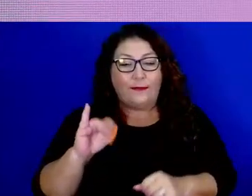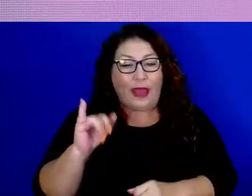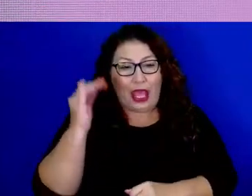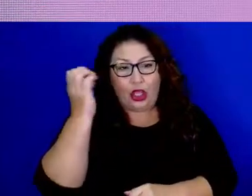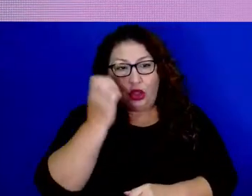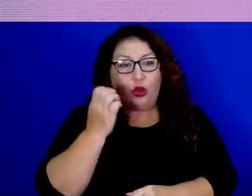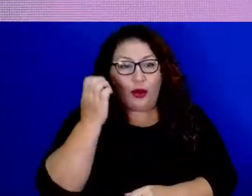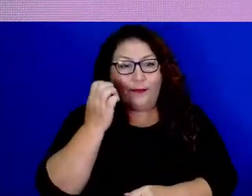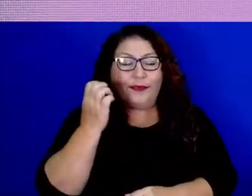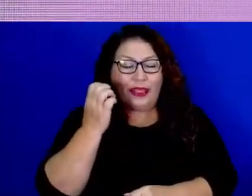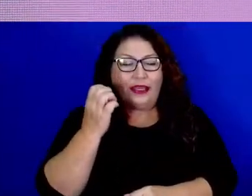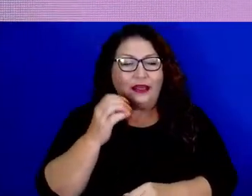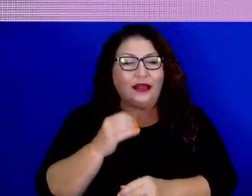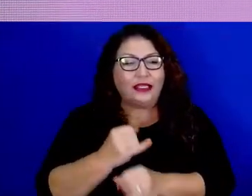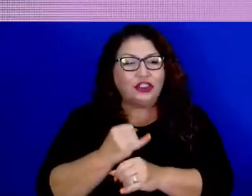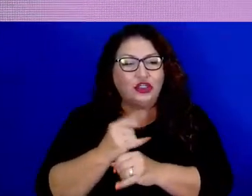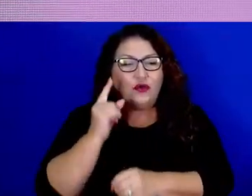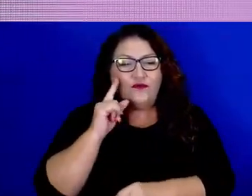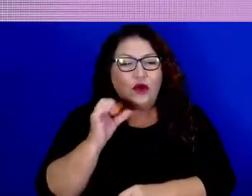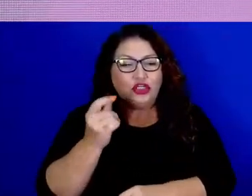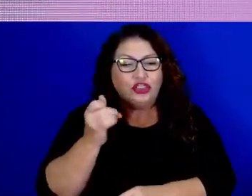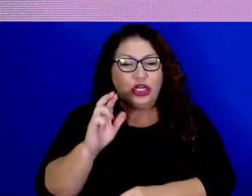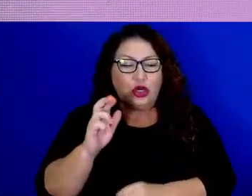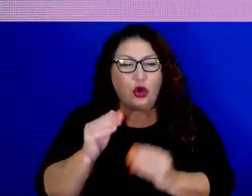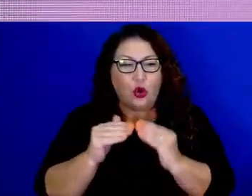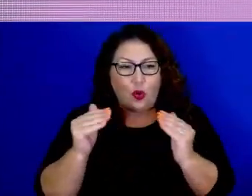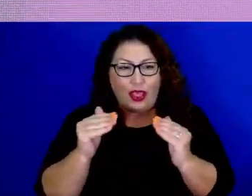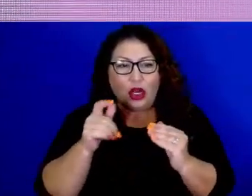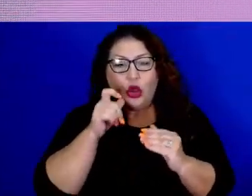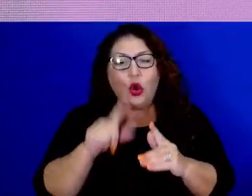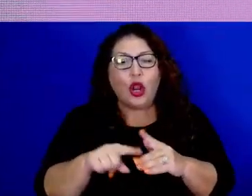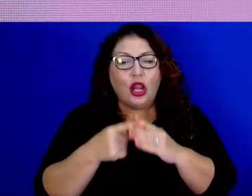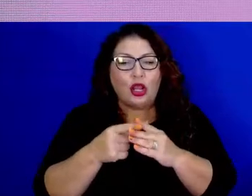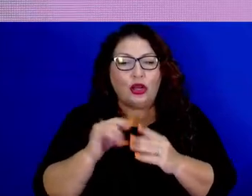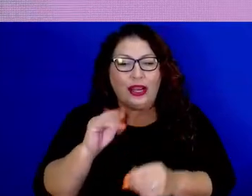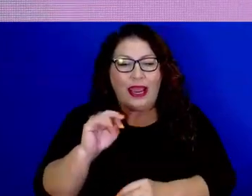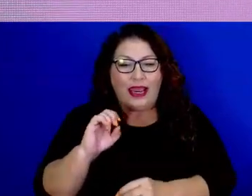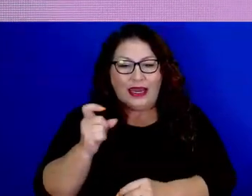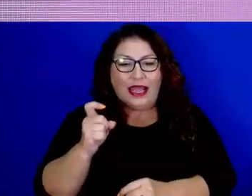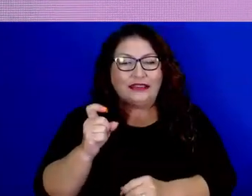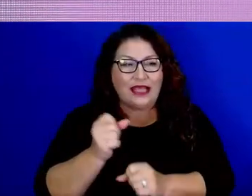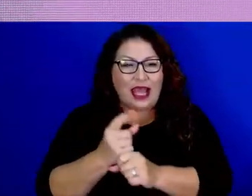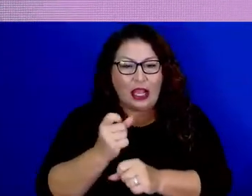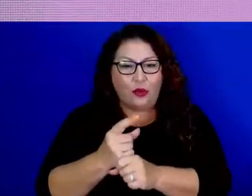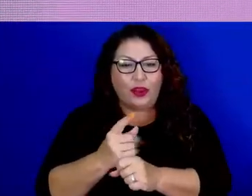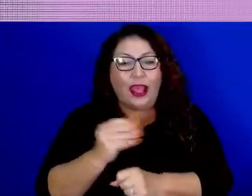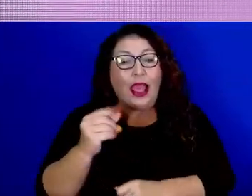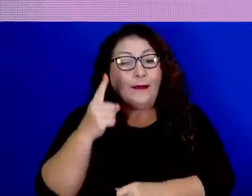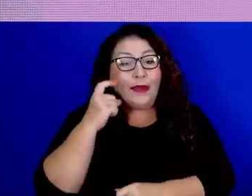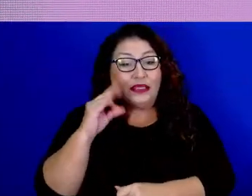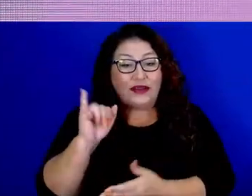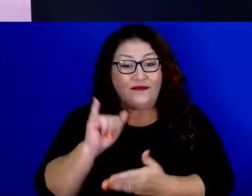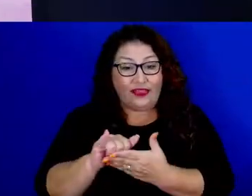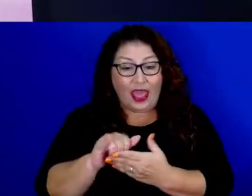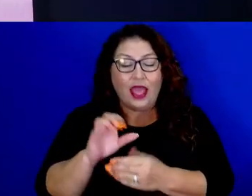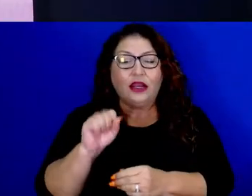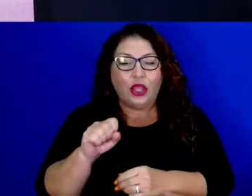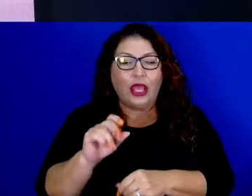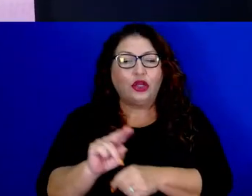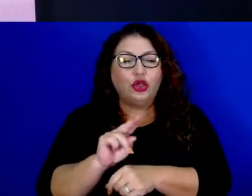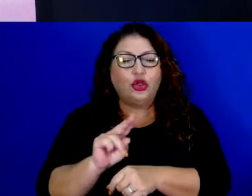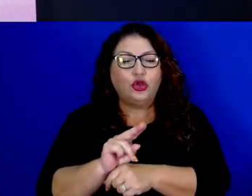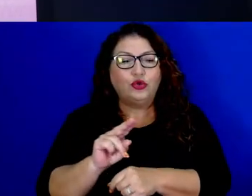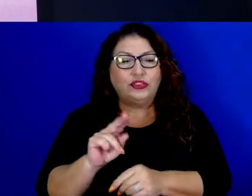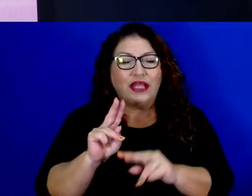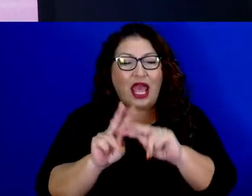Gender Equality, who are launching the index annually. And because of that, you can use the hashtag. If you're on